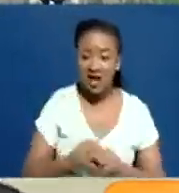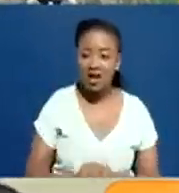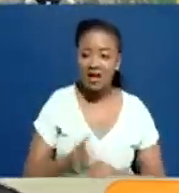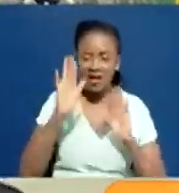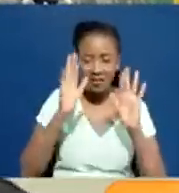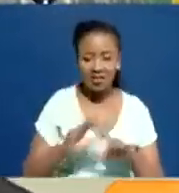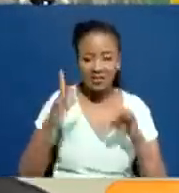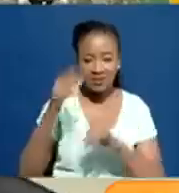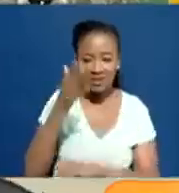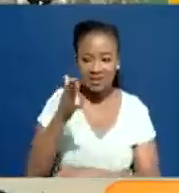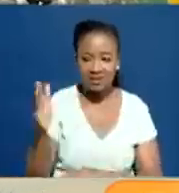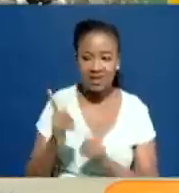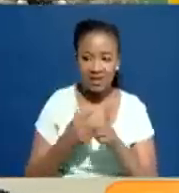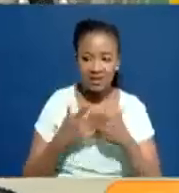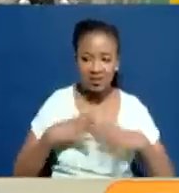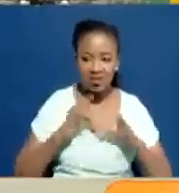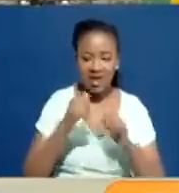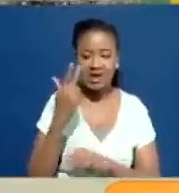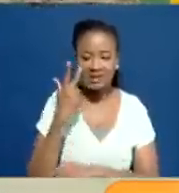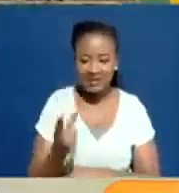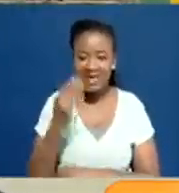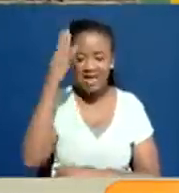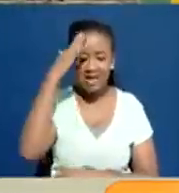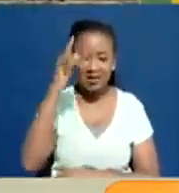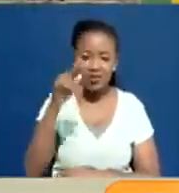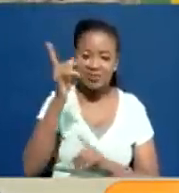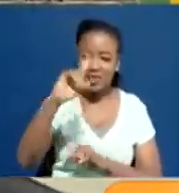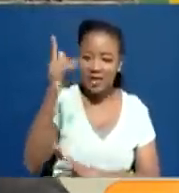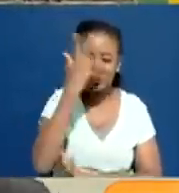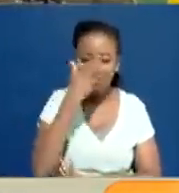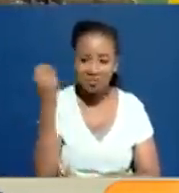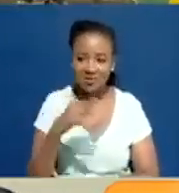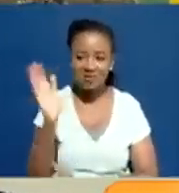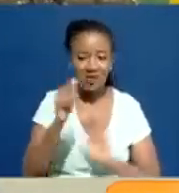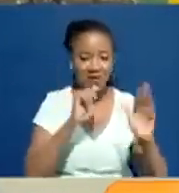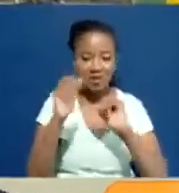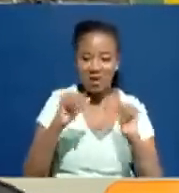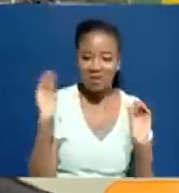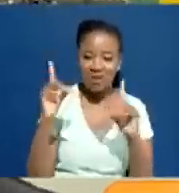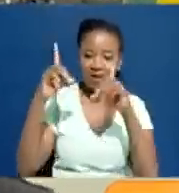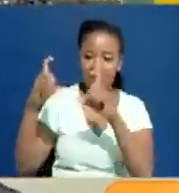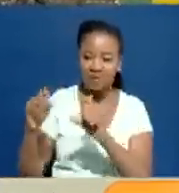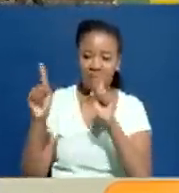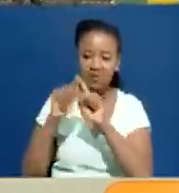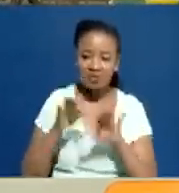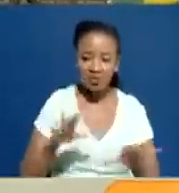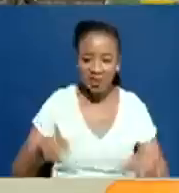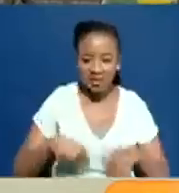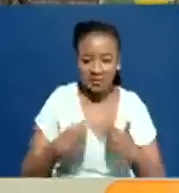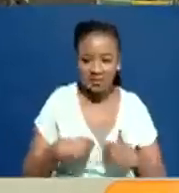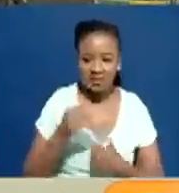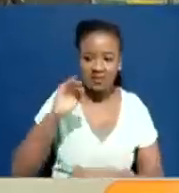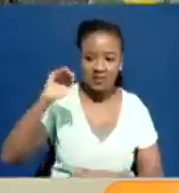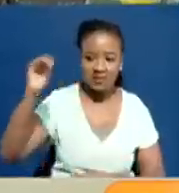kwa hizi vitu ndio watu waone this is how Nairobi inakaa. Nairobi is beautiful. Kujeni tupige picha. This is how we market ourselves as a